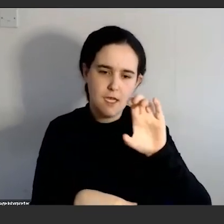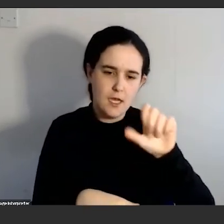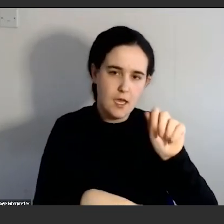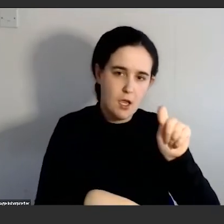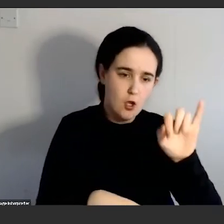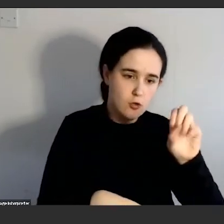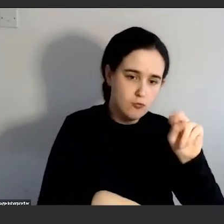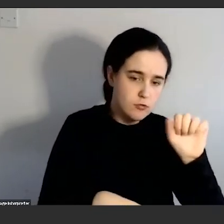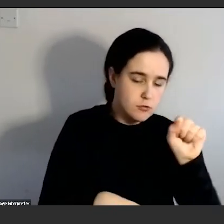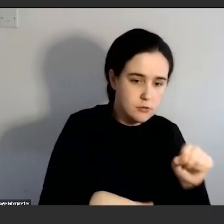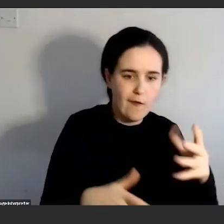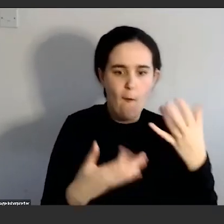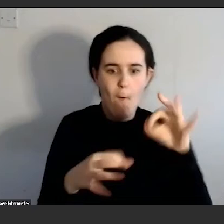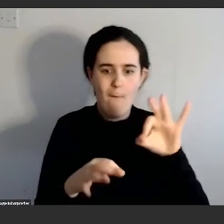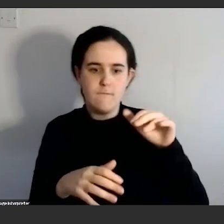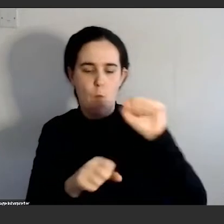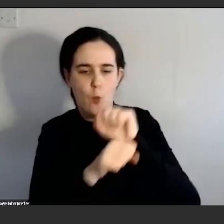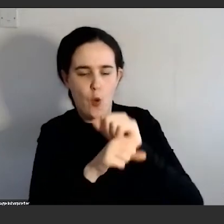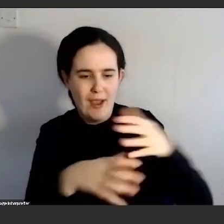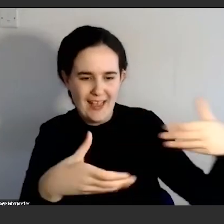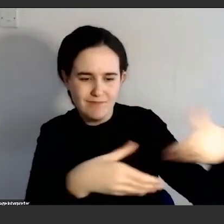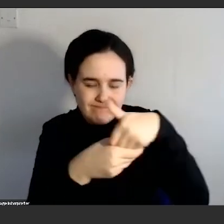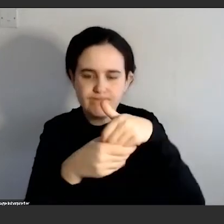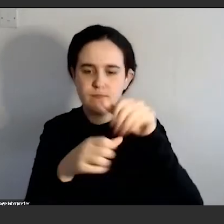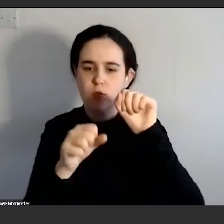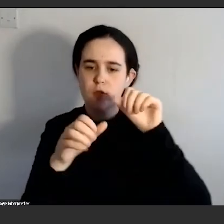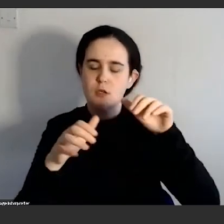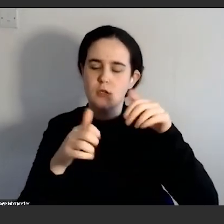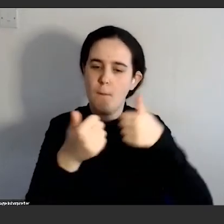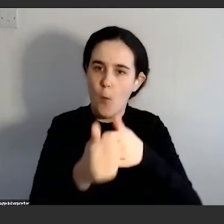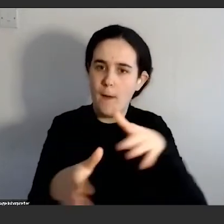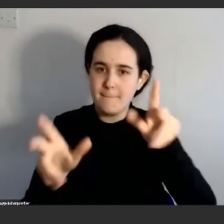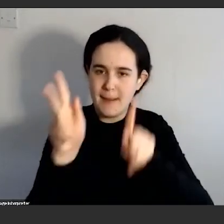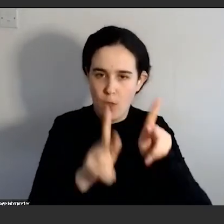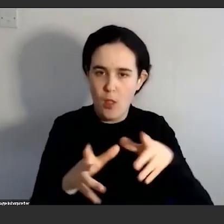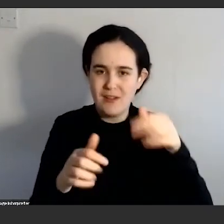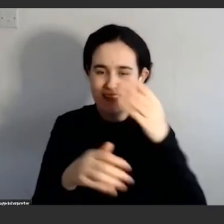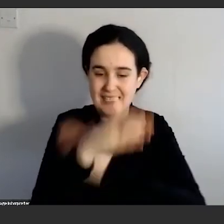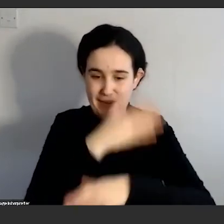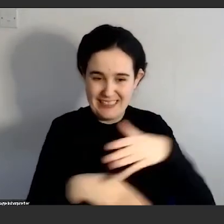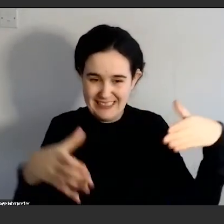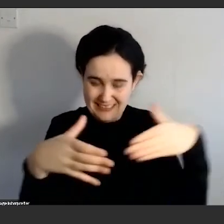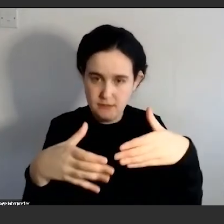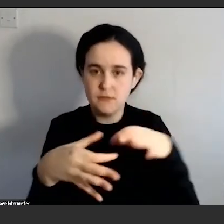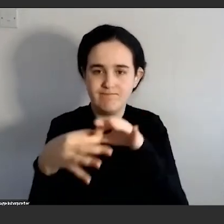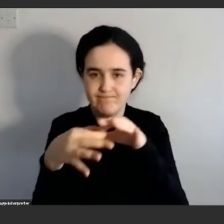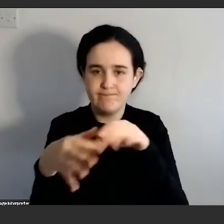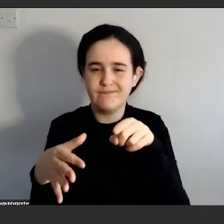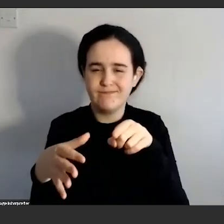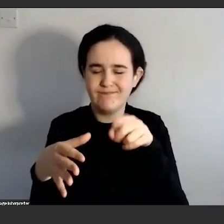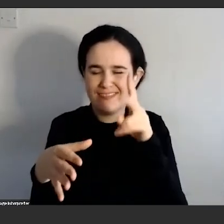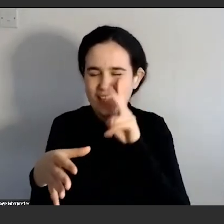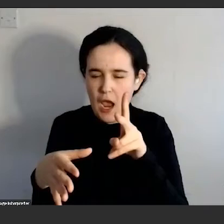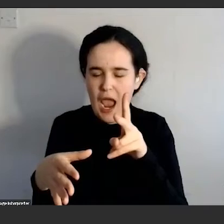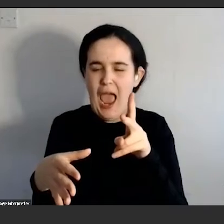approach in our physical rehabilitation projects, for instance, in Afghanistan, where the vast majority of our staff are